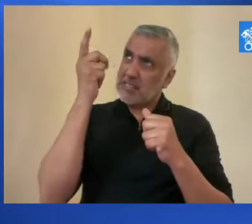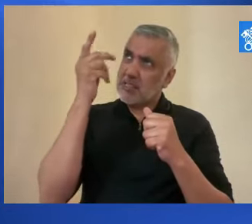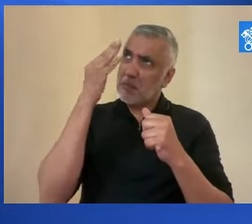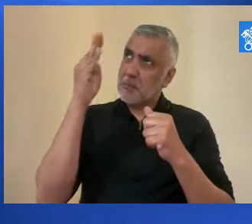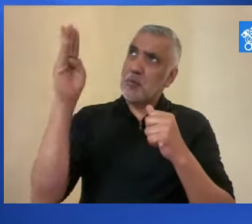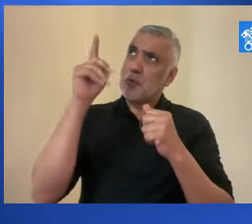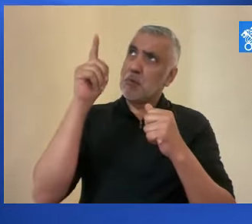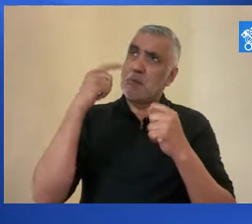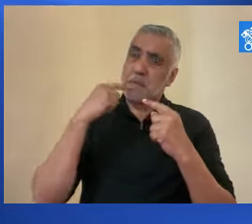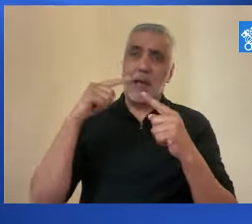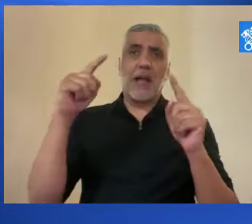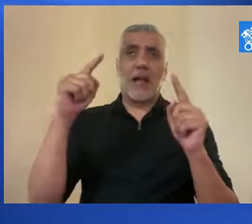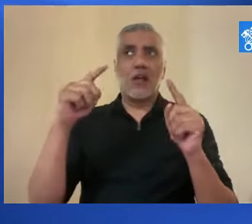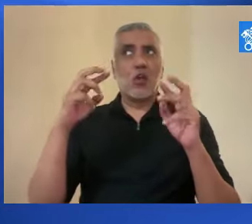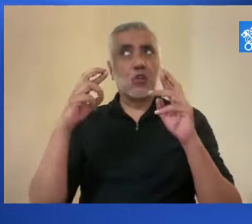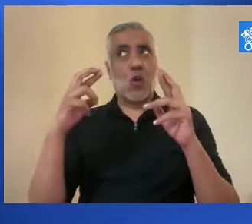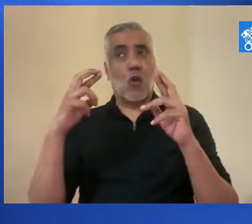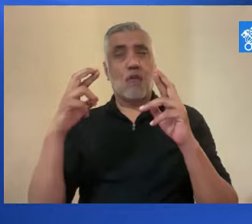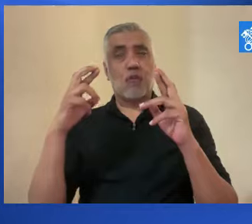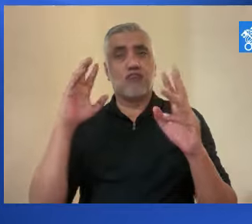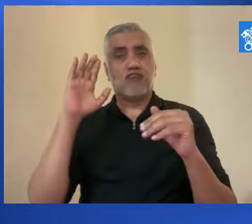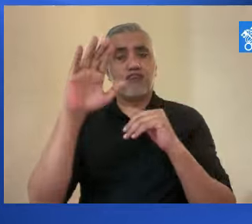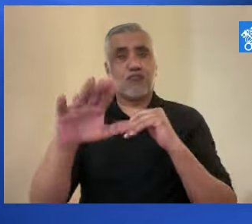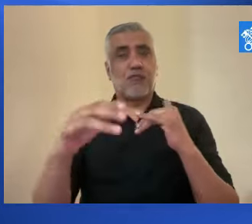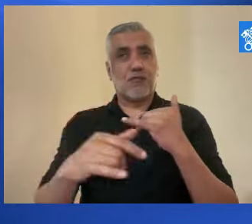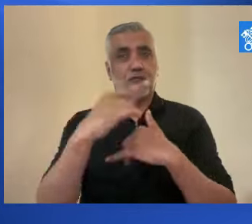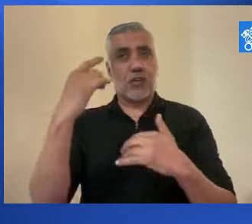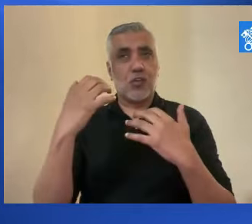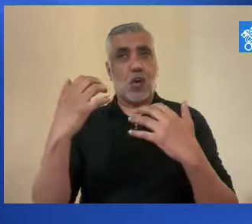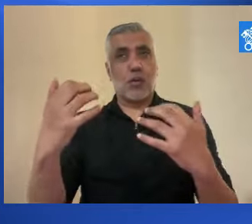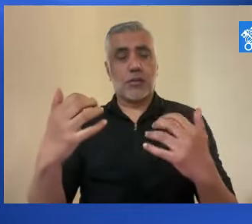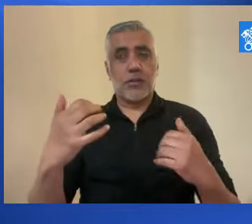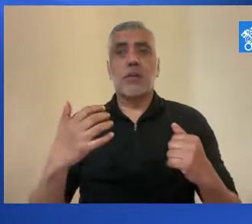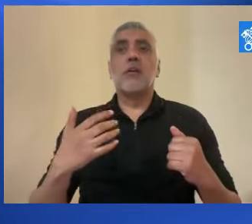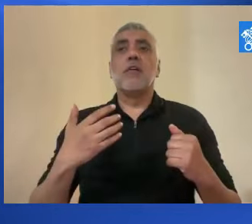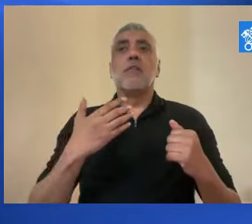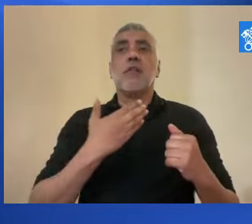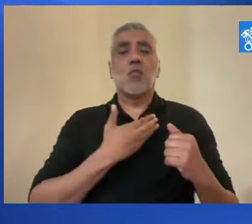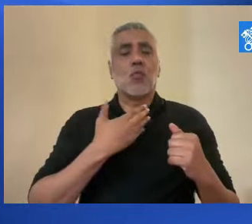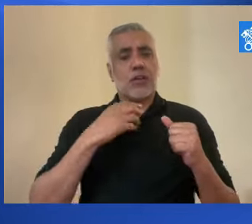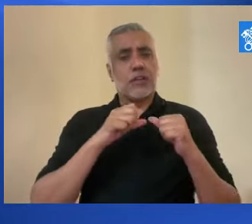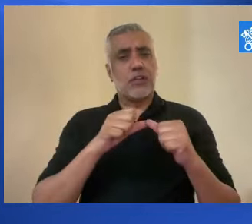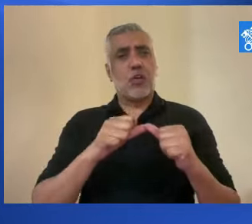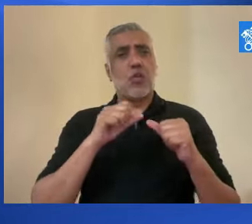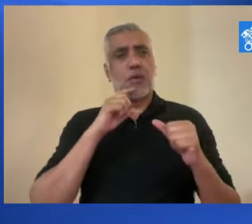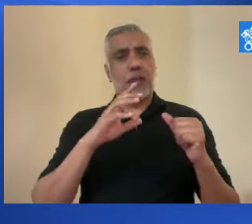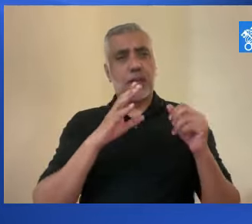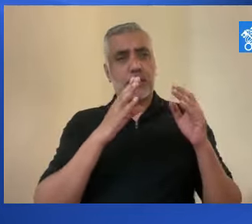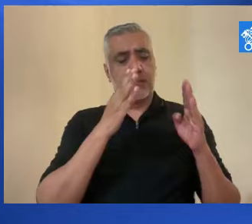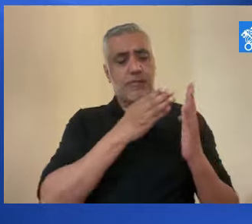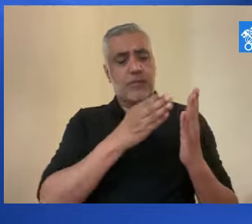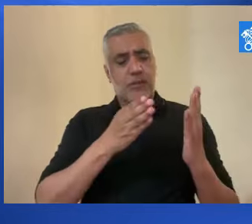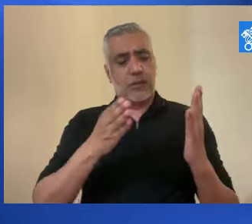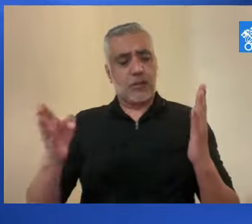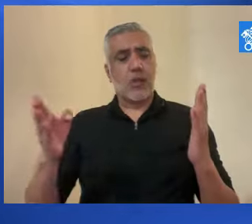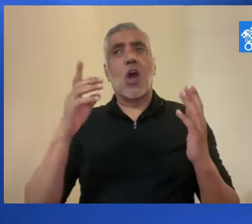audience. And today Pope Francis will be continuing with his series of catecheses on the vices and the virtues. And his topic today will